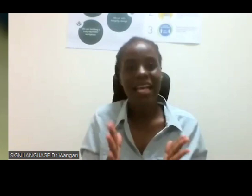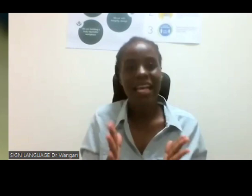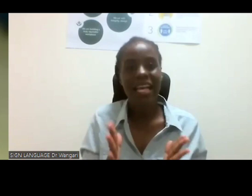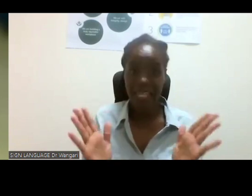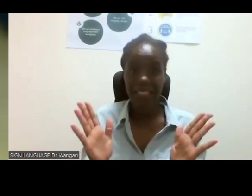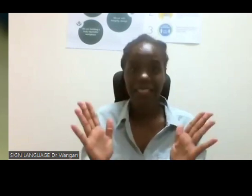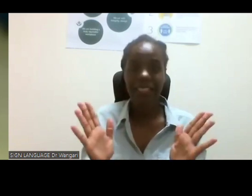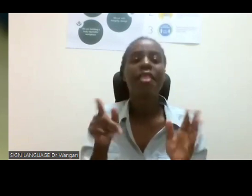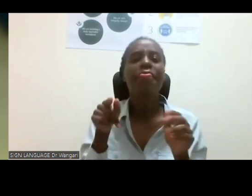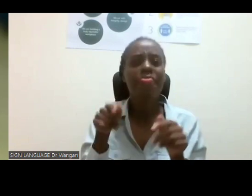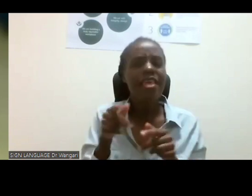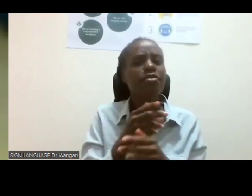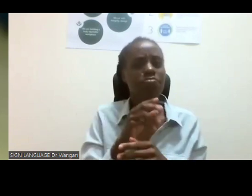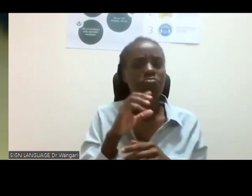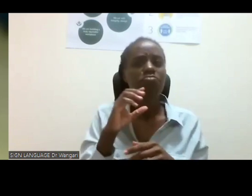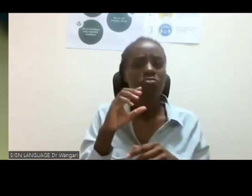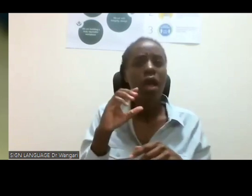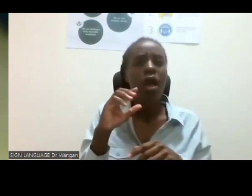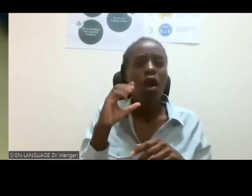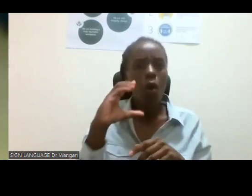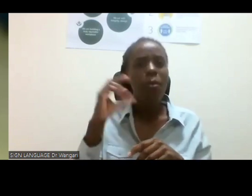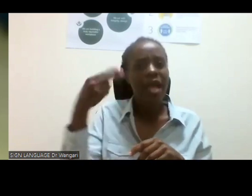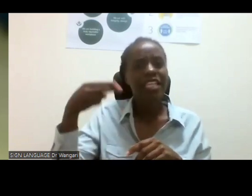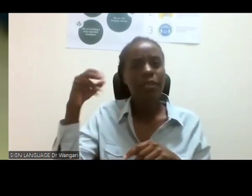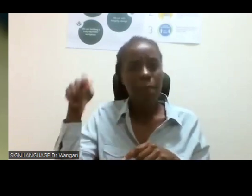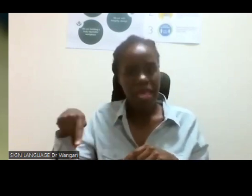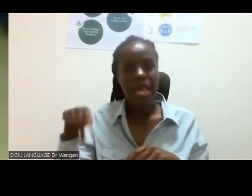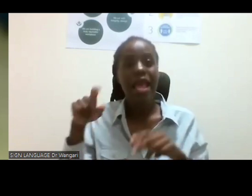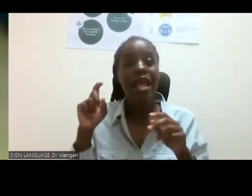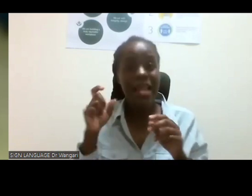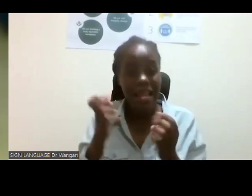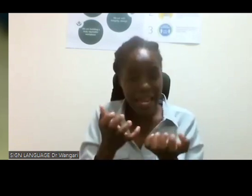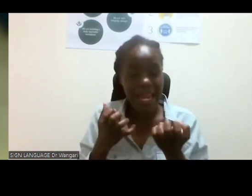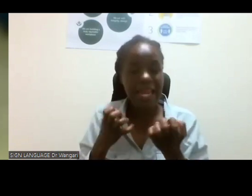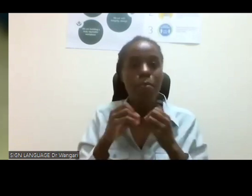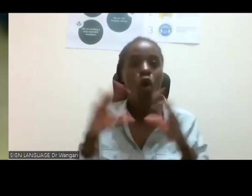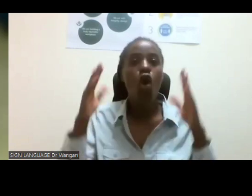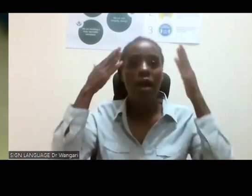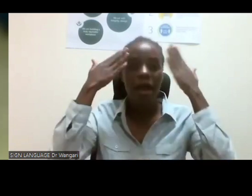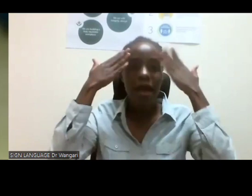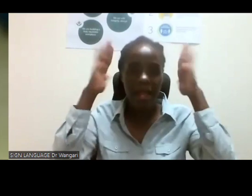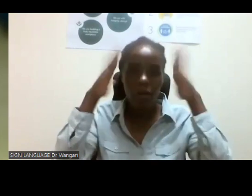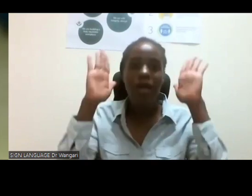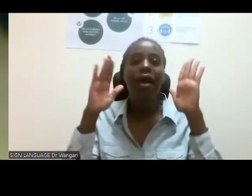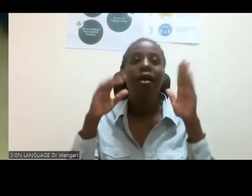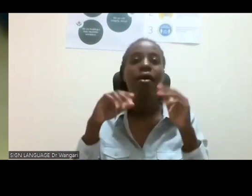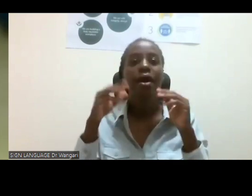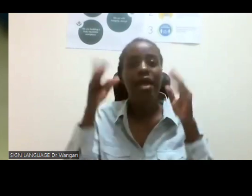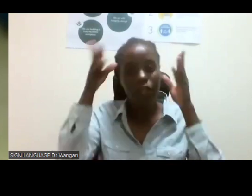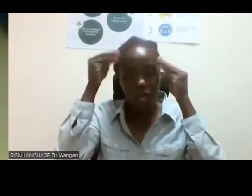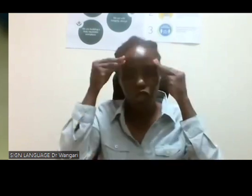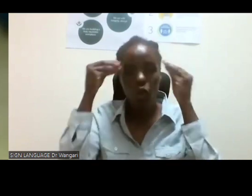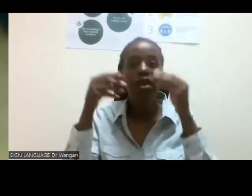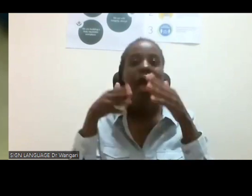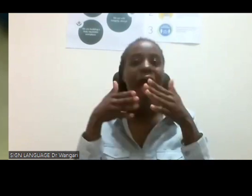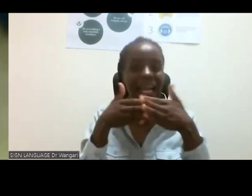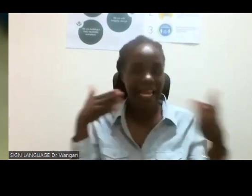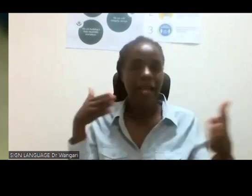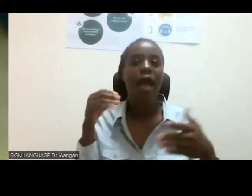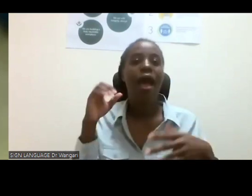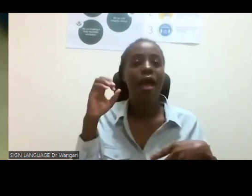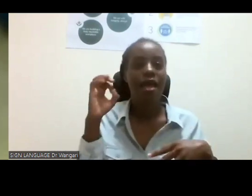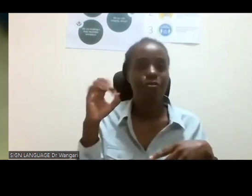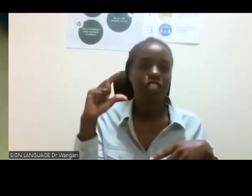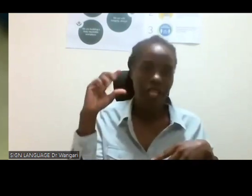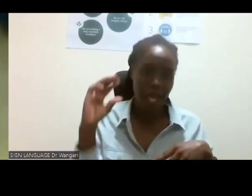them so that they can stay in the society and provide more health education on FGM. Kenya has made available